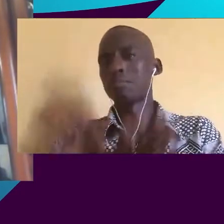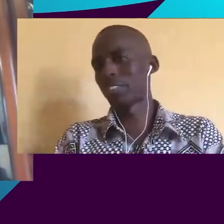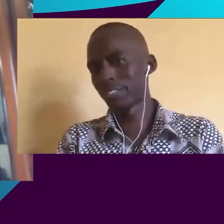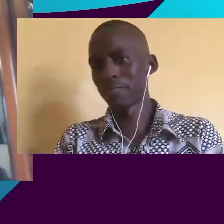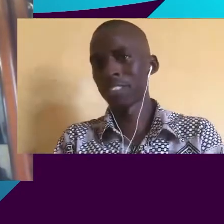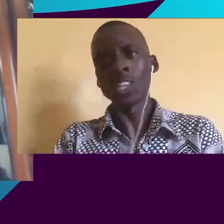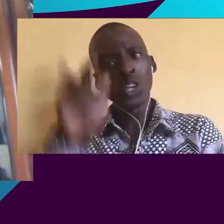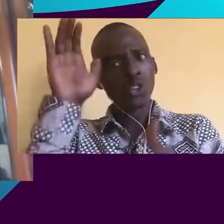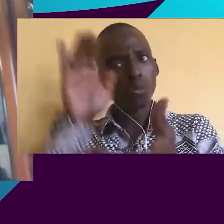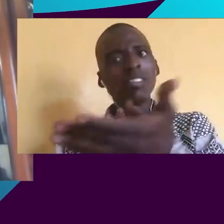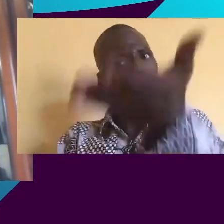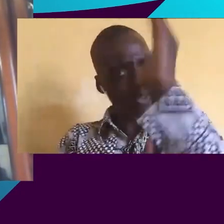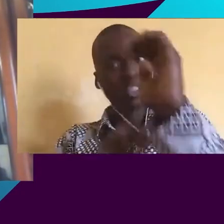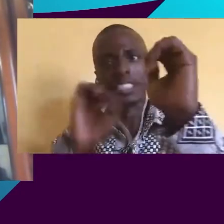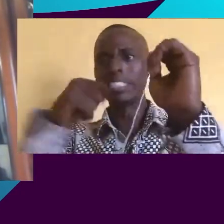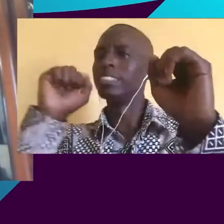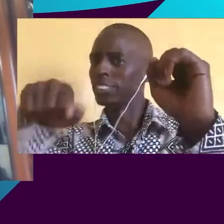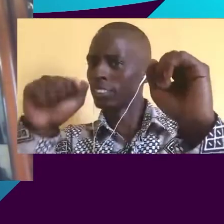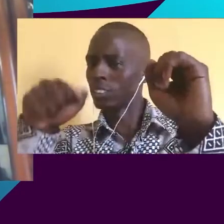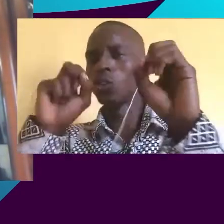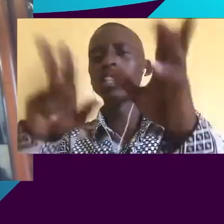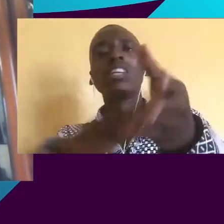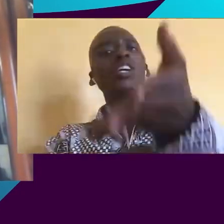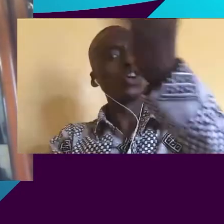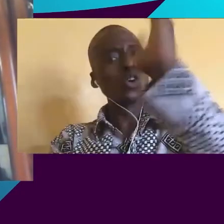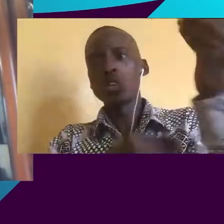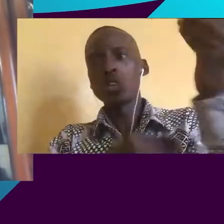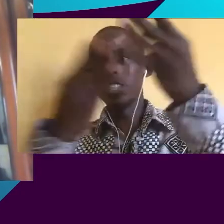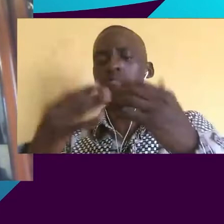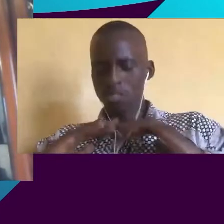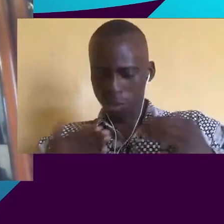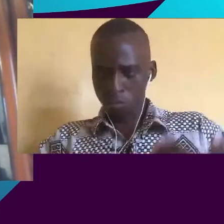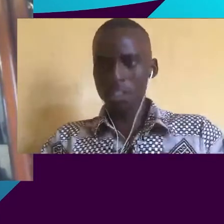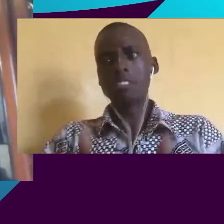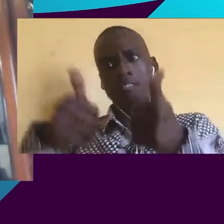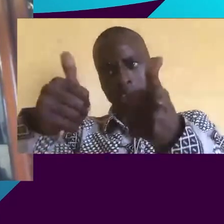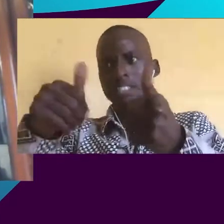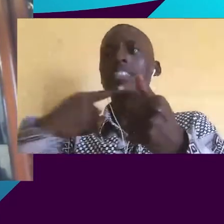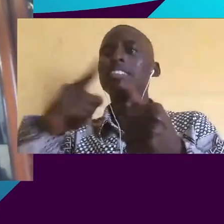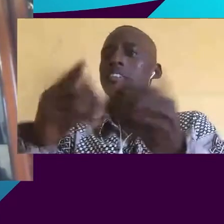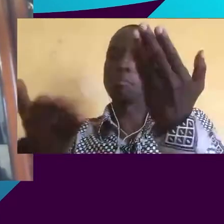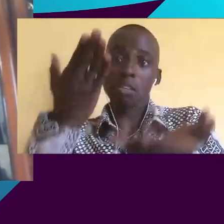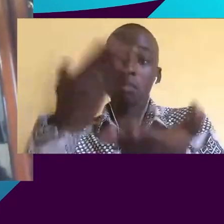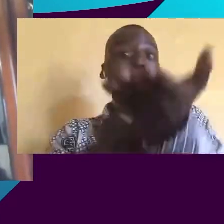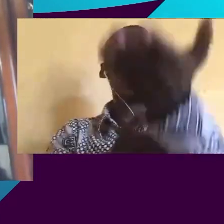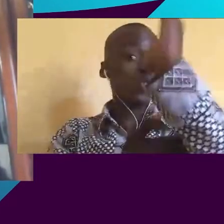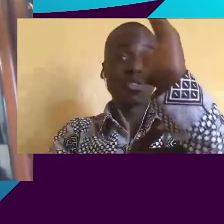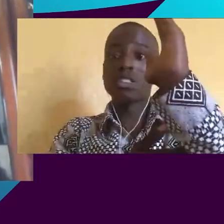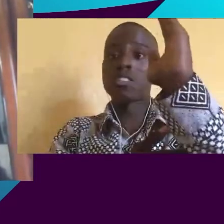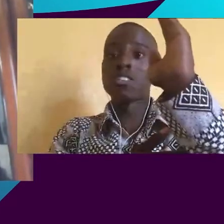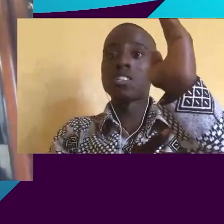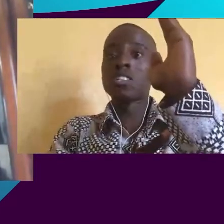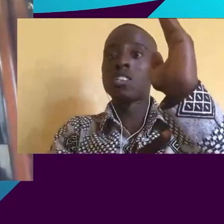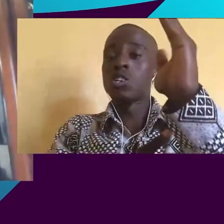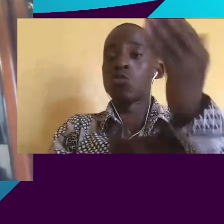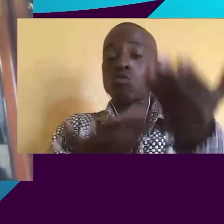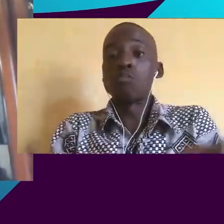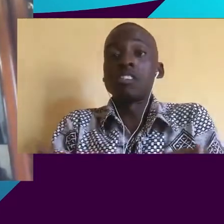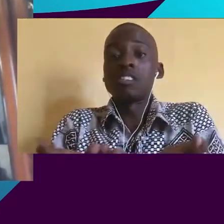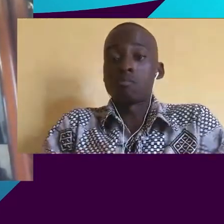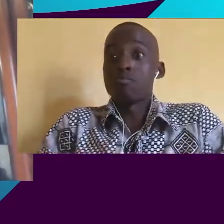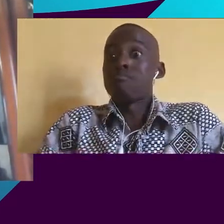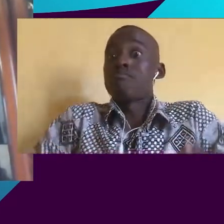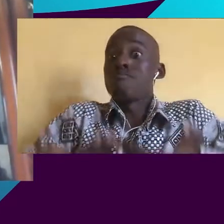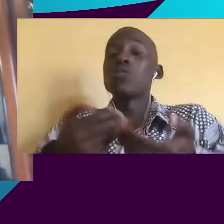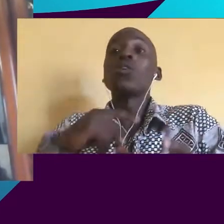I believe in God. I said, okay, God gave you that body. Yes, gave it to me. Then I said, maybe God will pick it up if it falls down. It was a joke, but I'm